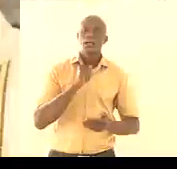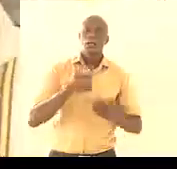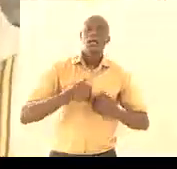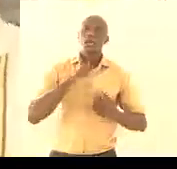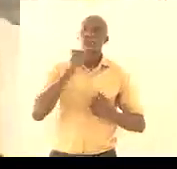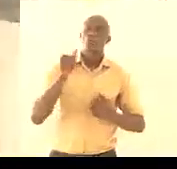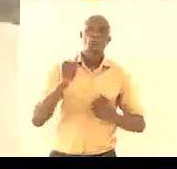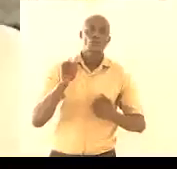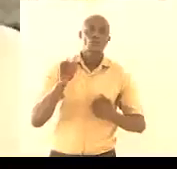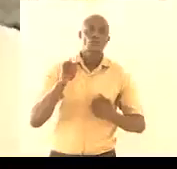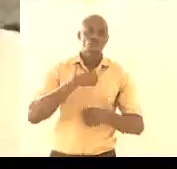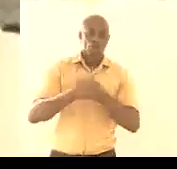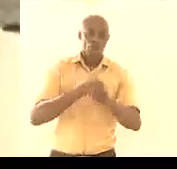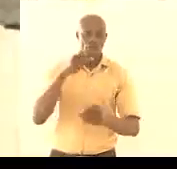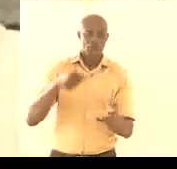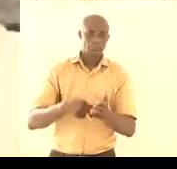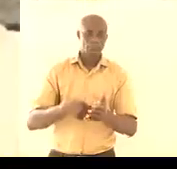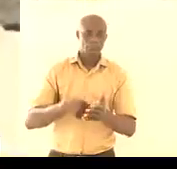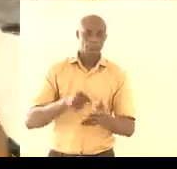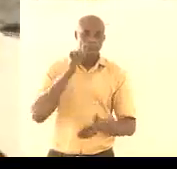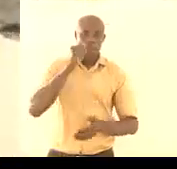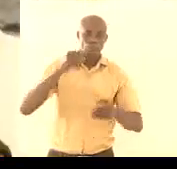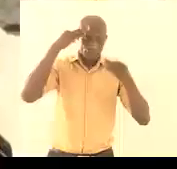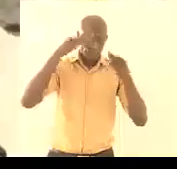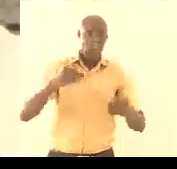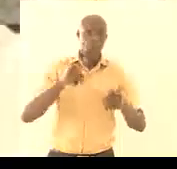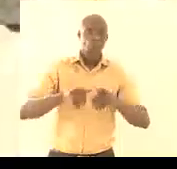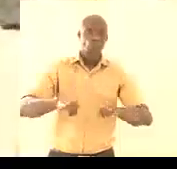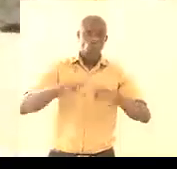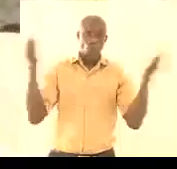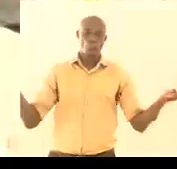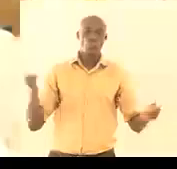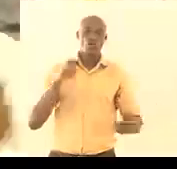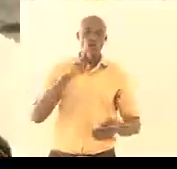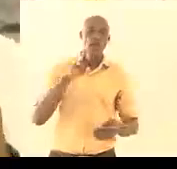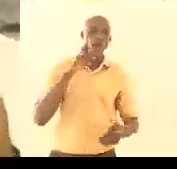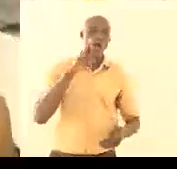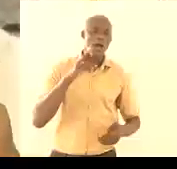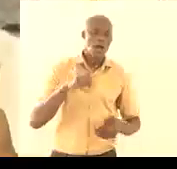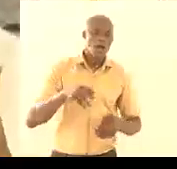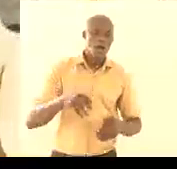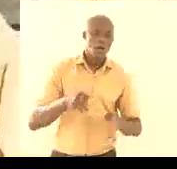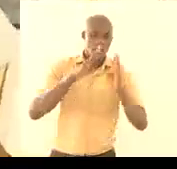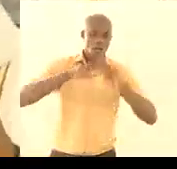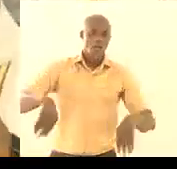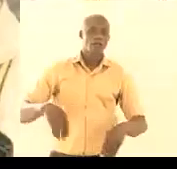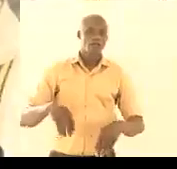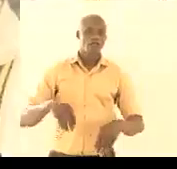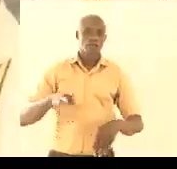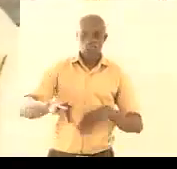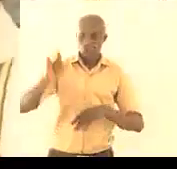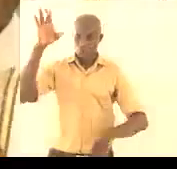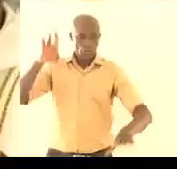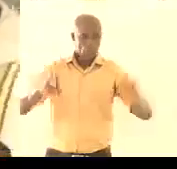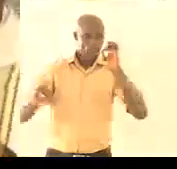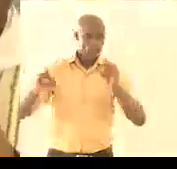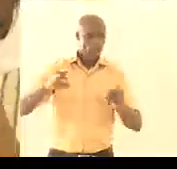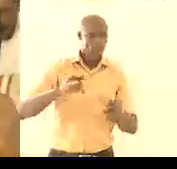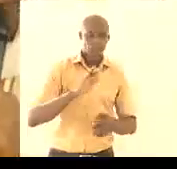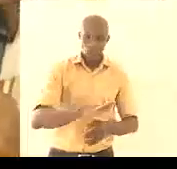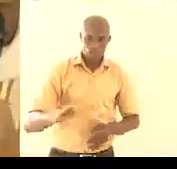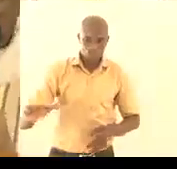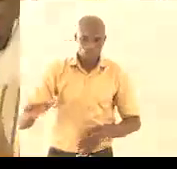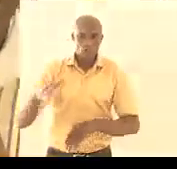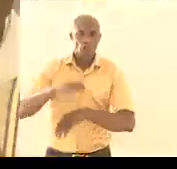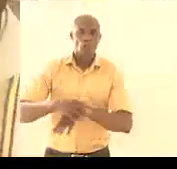this. She decided to open her house up and pick these people who are roaming on the streets and